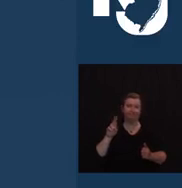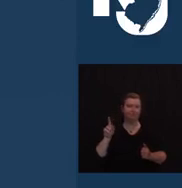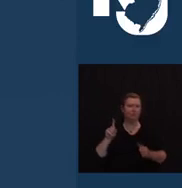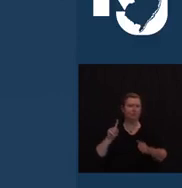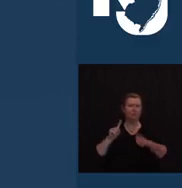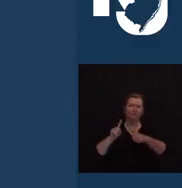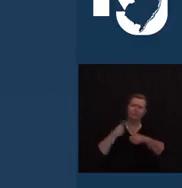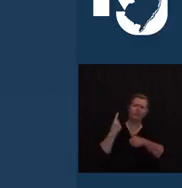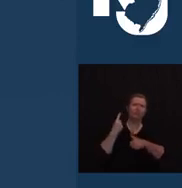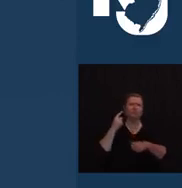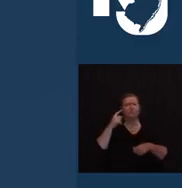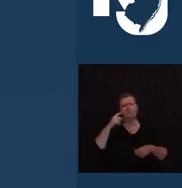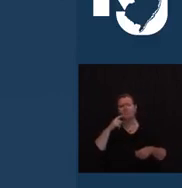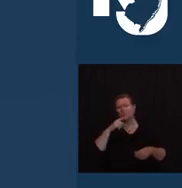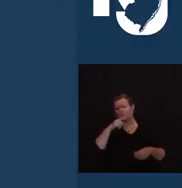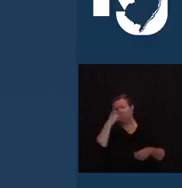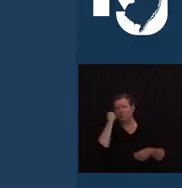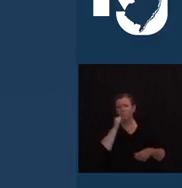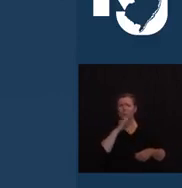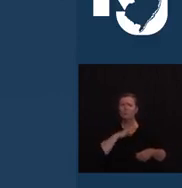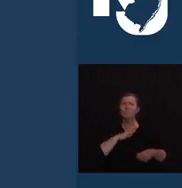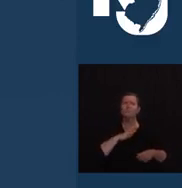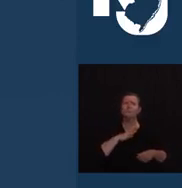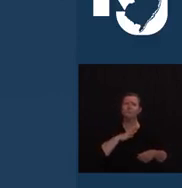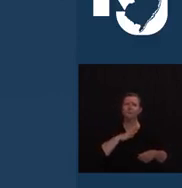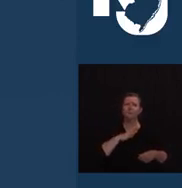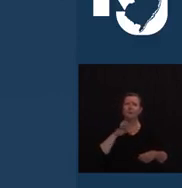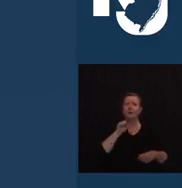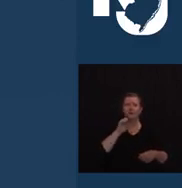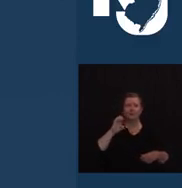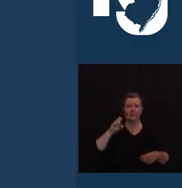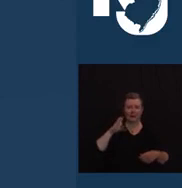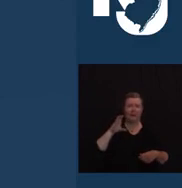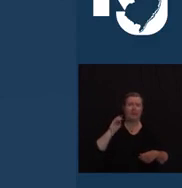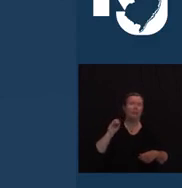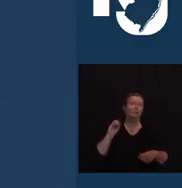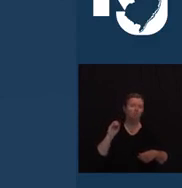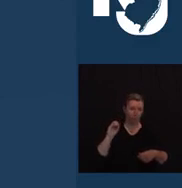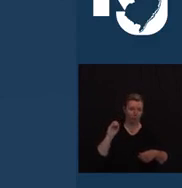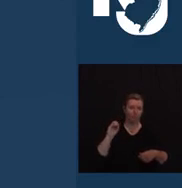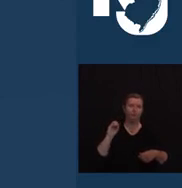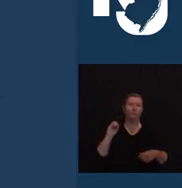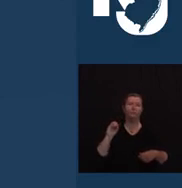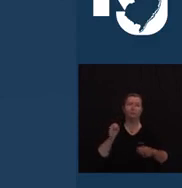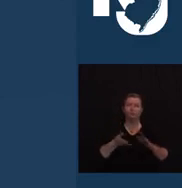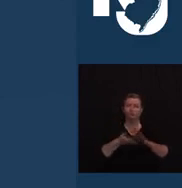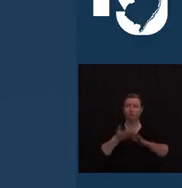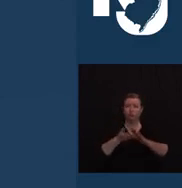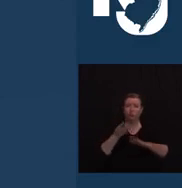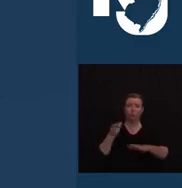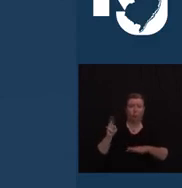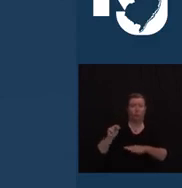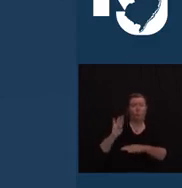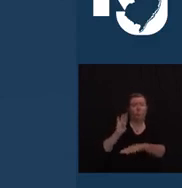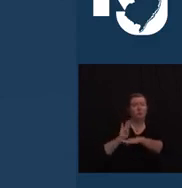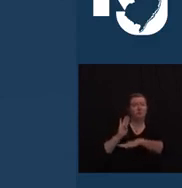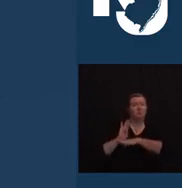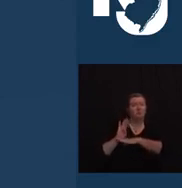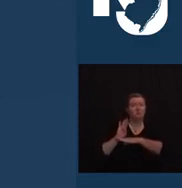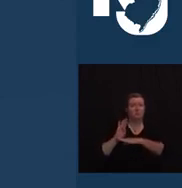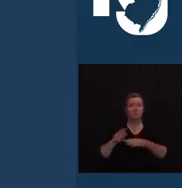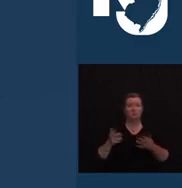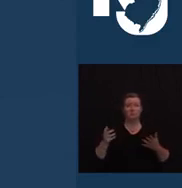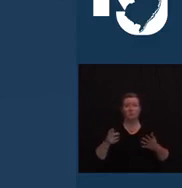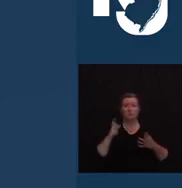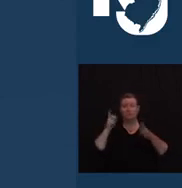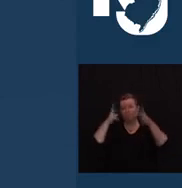in Essex County to own her own beauty shop, which she ran on Orange Street in Newark for more than 30 years. When she wasn't